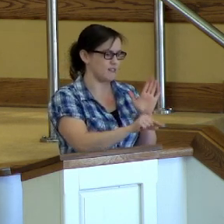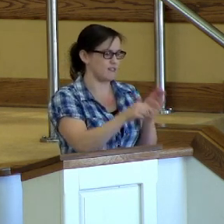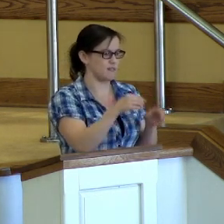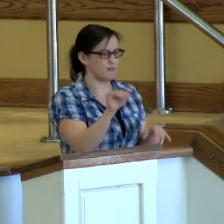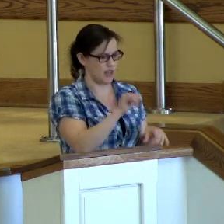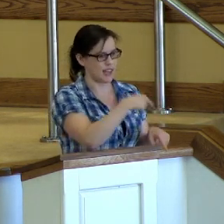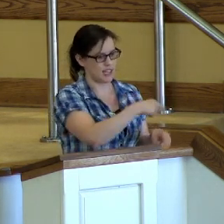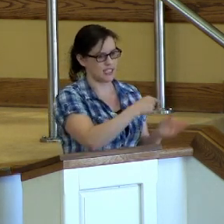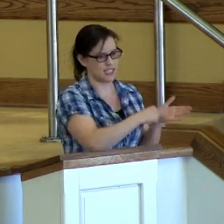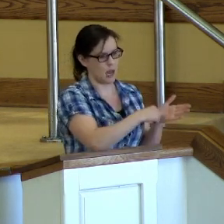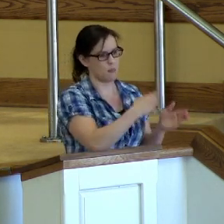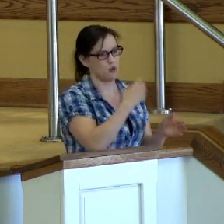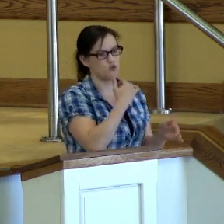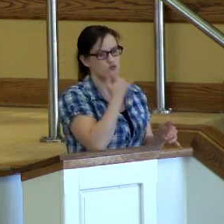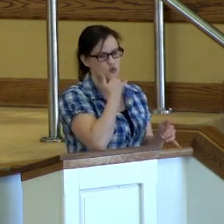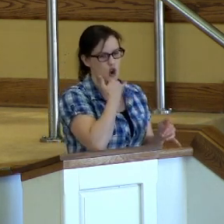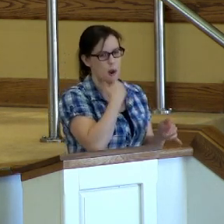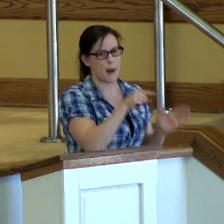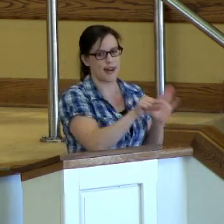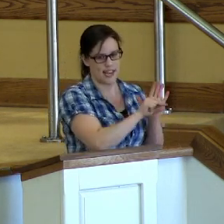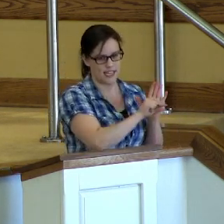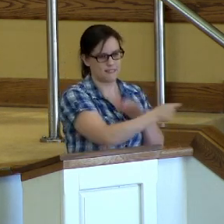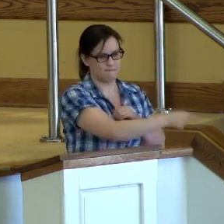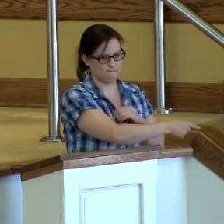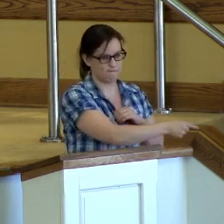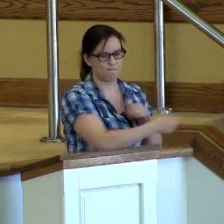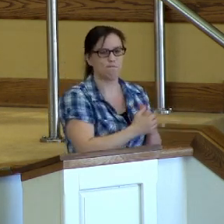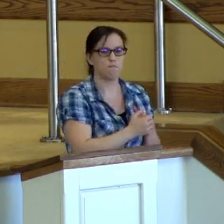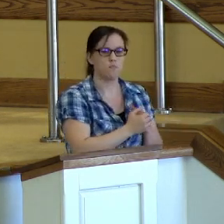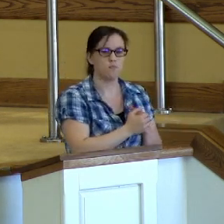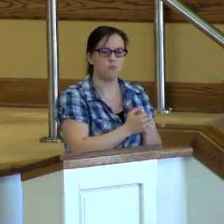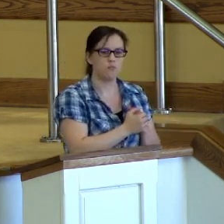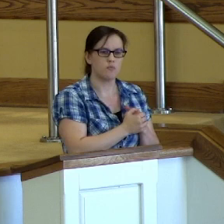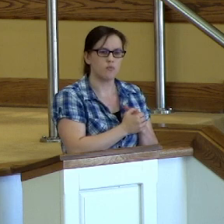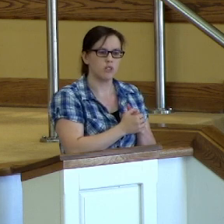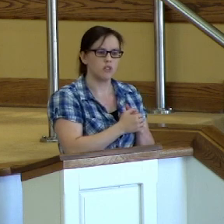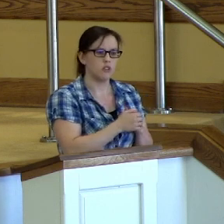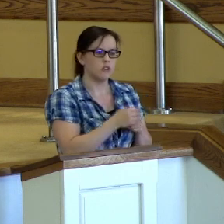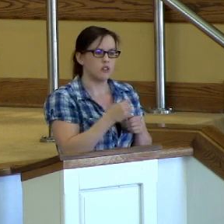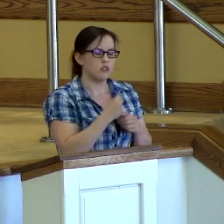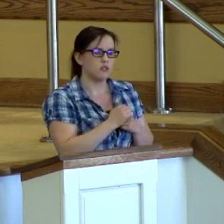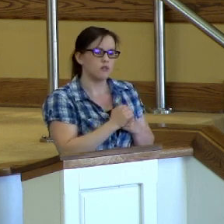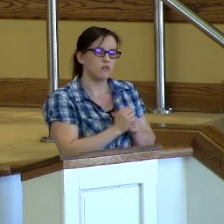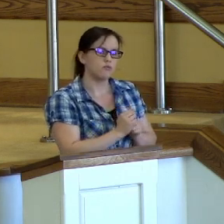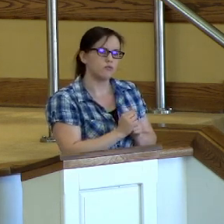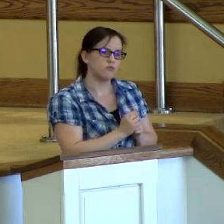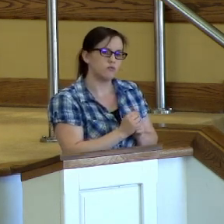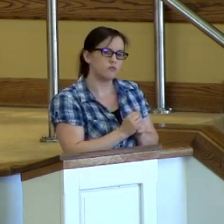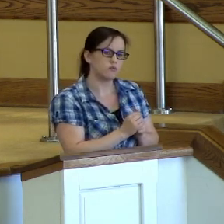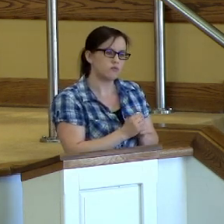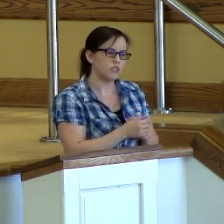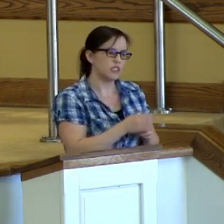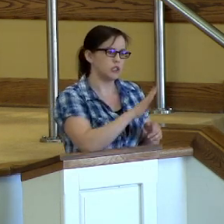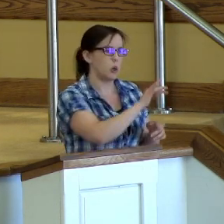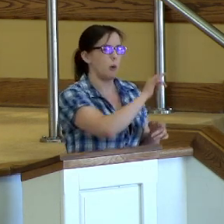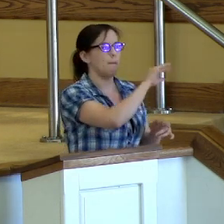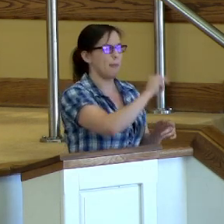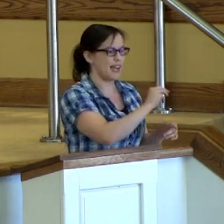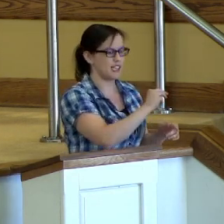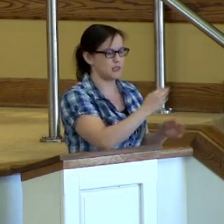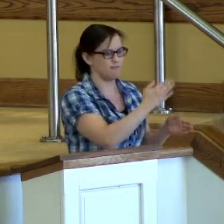see all this stuff, oh, and that's, you know, to see how Balaam ended up, you know, that's just a bad deal. But